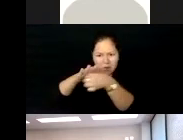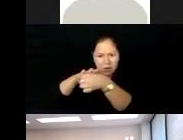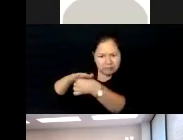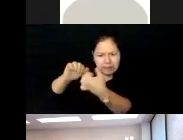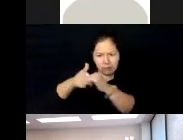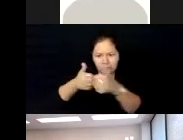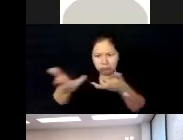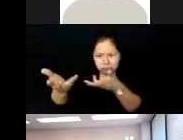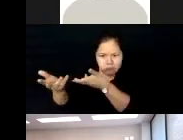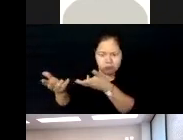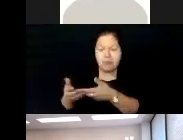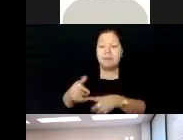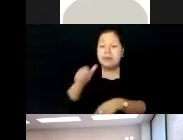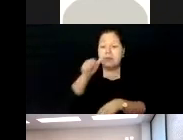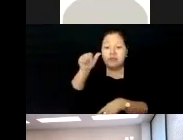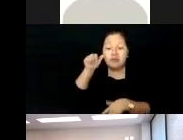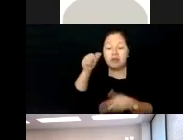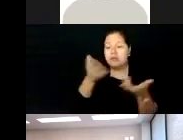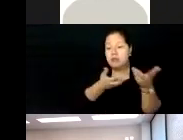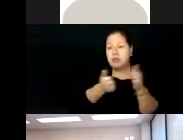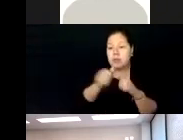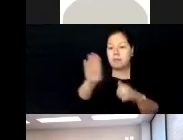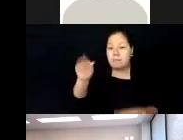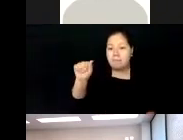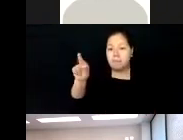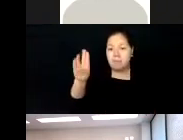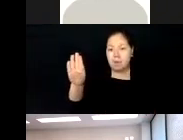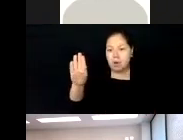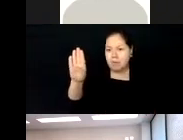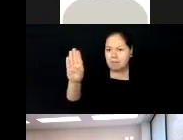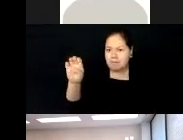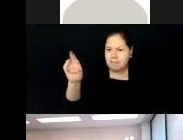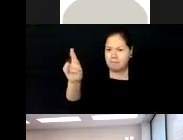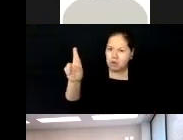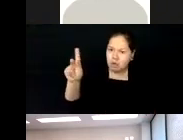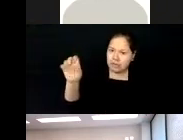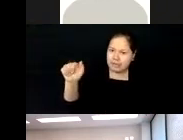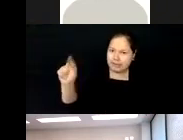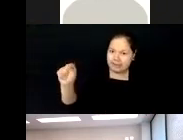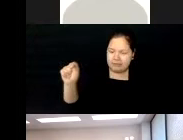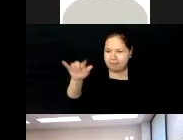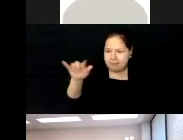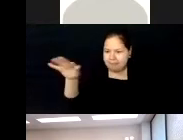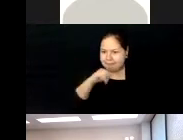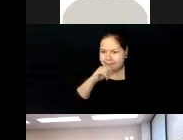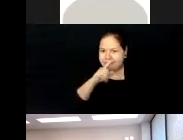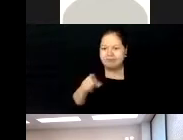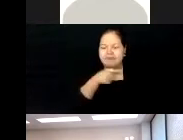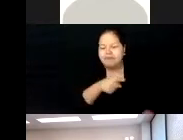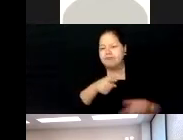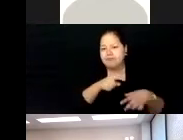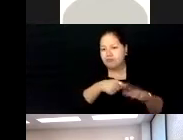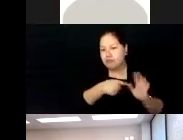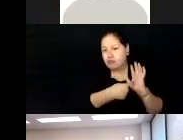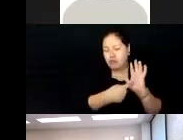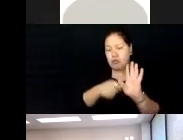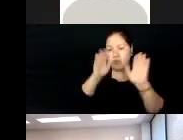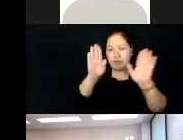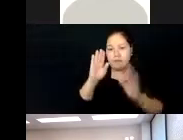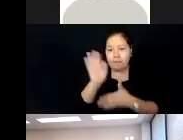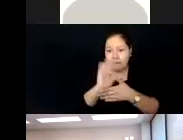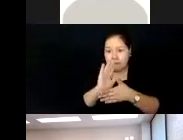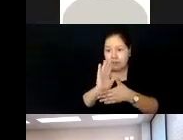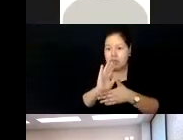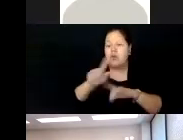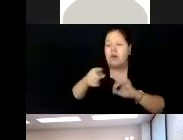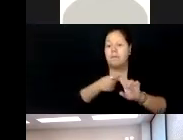Yesterday I spoke with Barb Ward Burkett, who provided a wonderful video on the friendship centers across